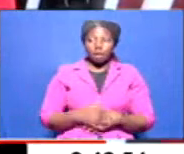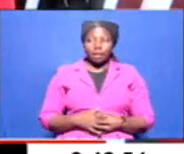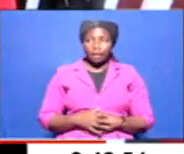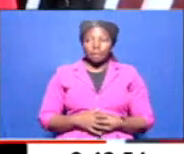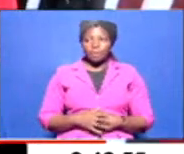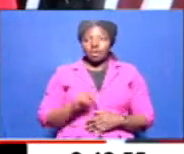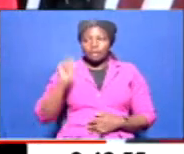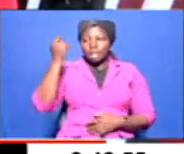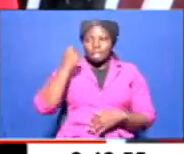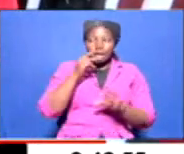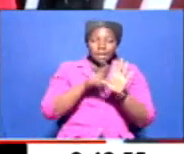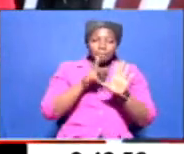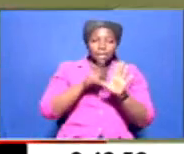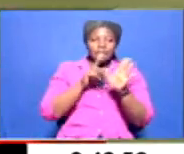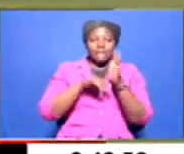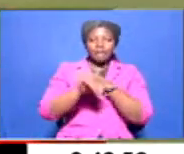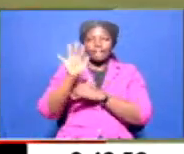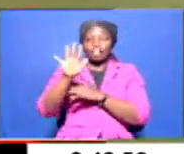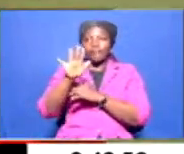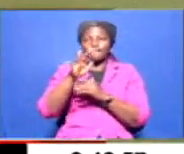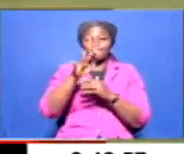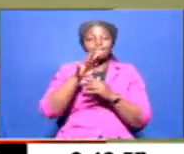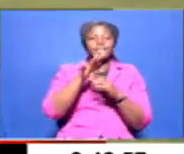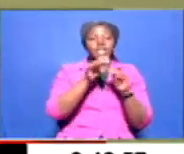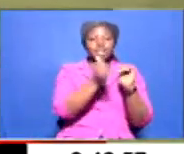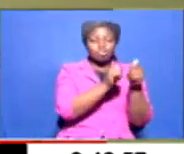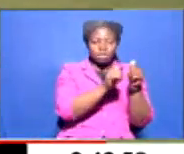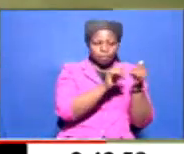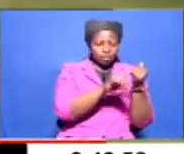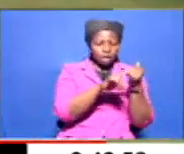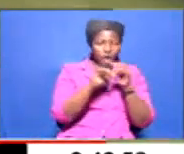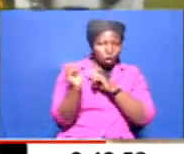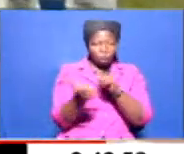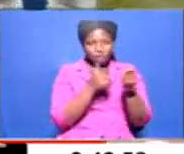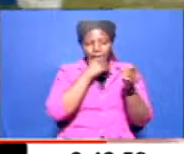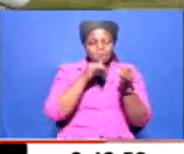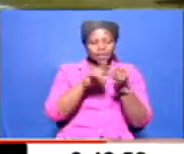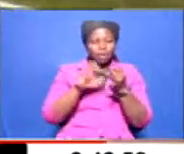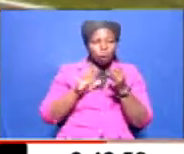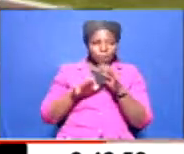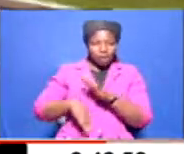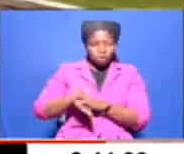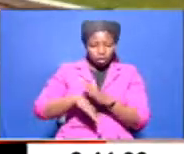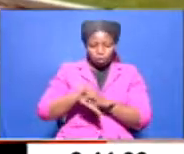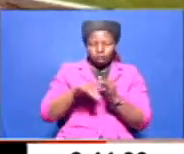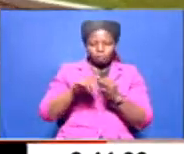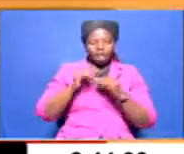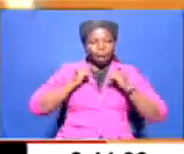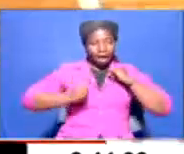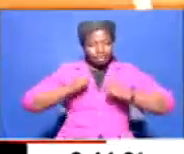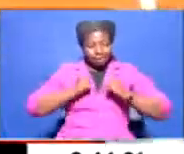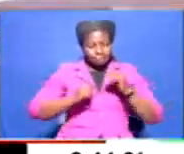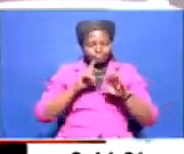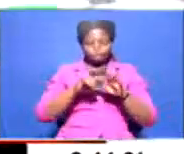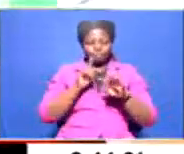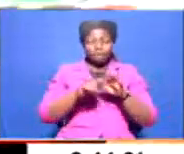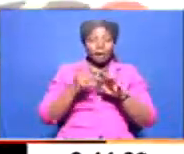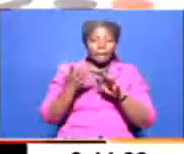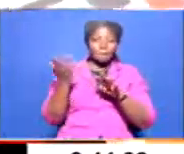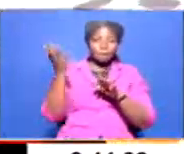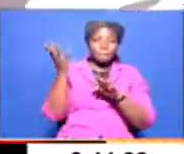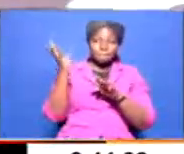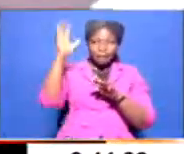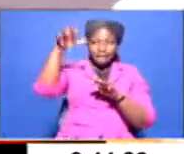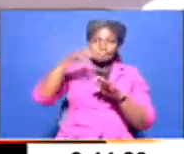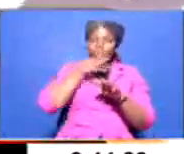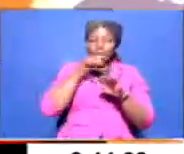Kenya participated in 5 disciplines, namely golf men, women football, athletics, basketball men and women, and